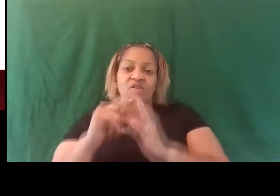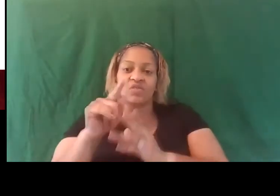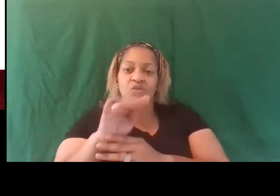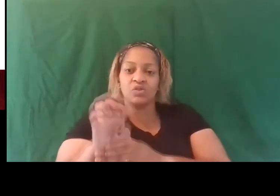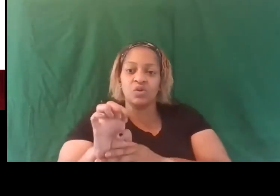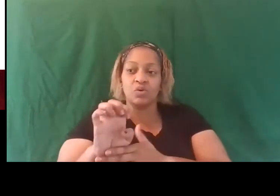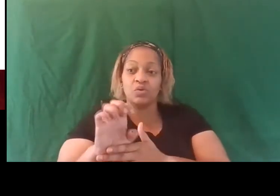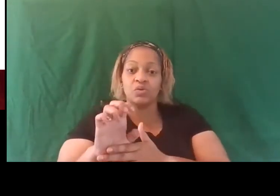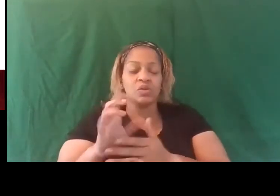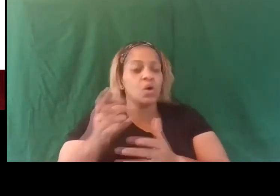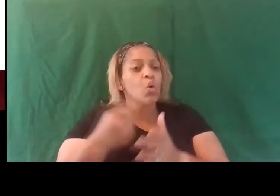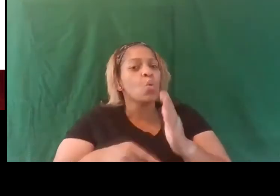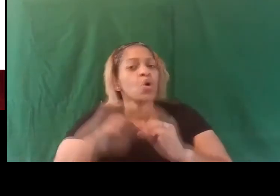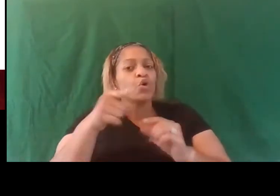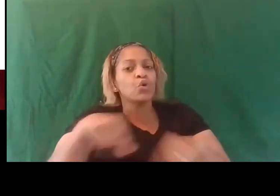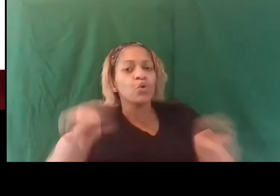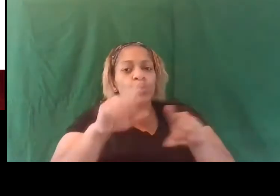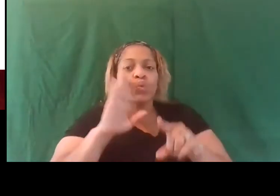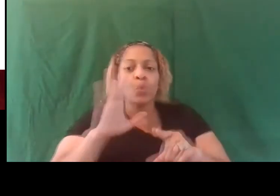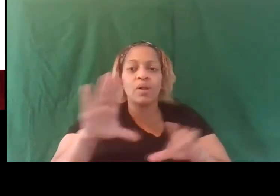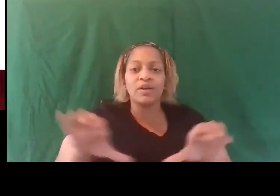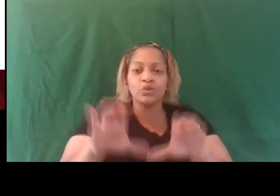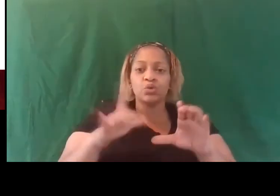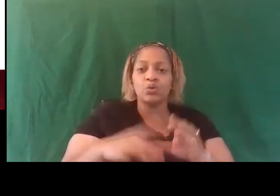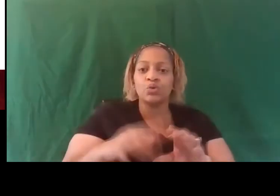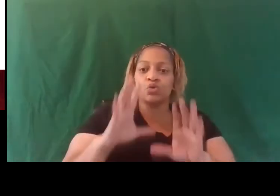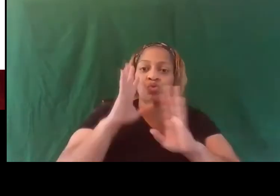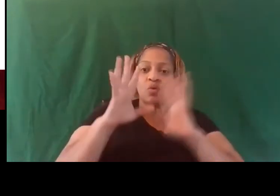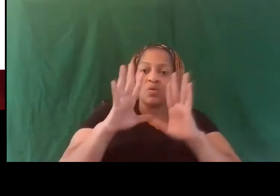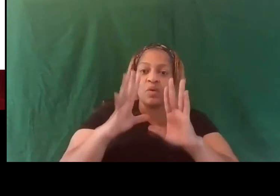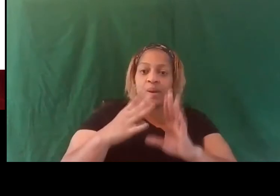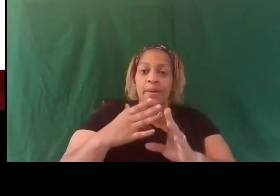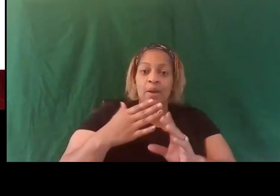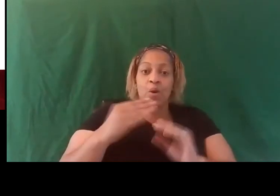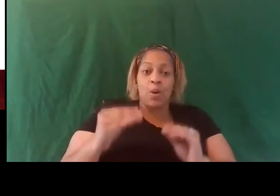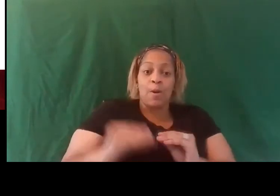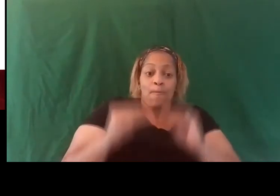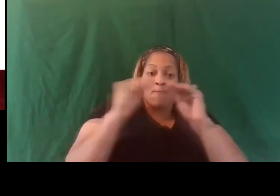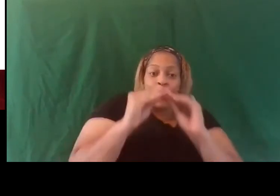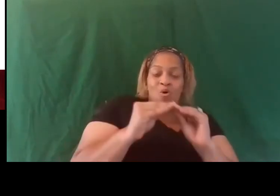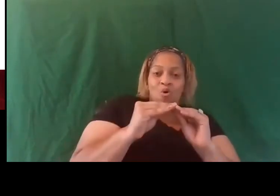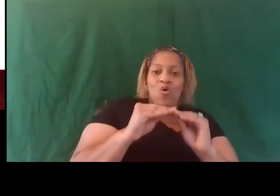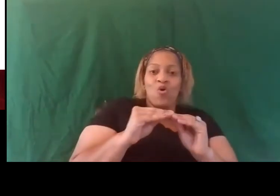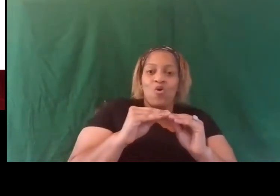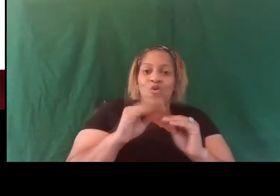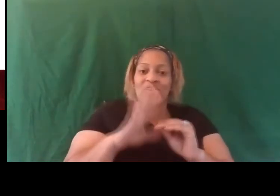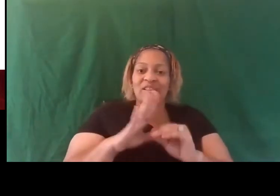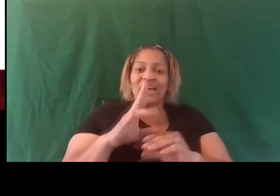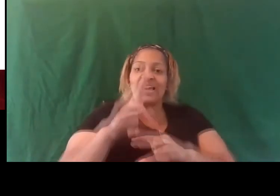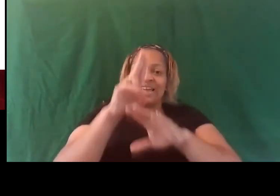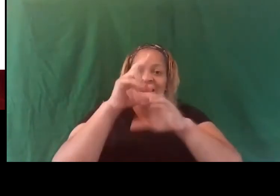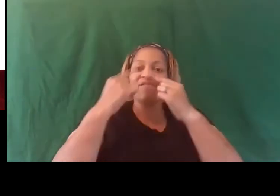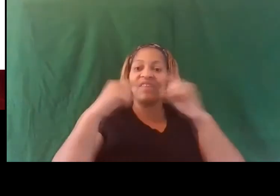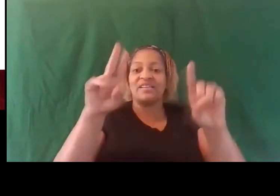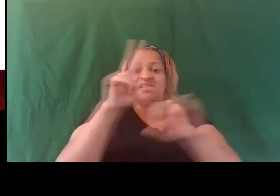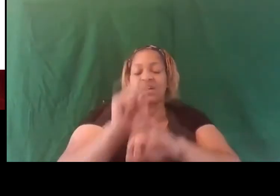effective? What universal laws or spiritual practices will you actively engage in daily this week, at least this week,